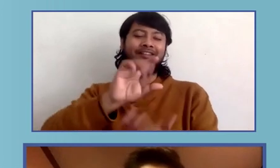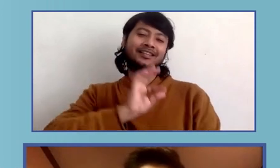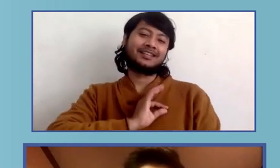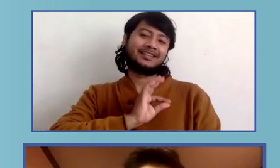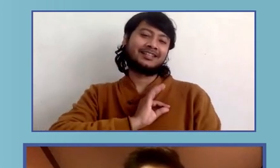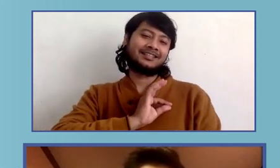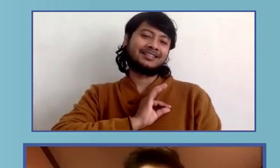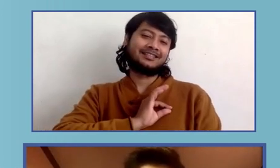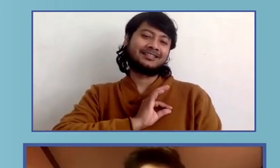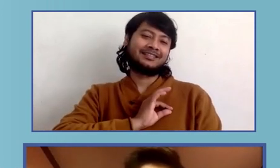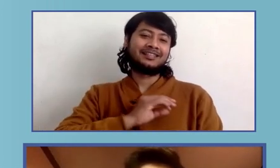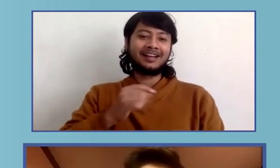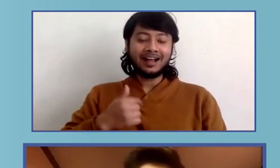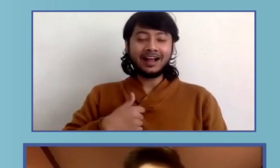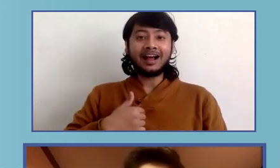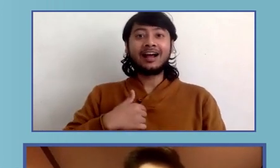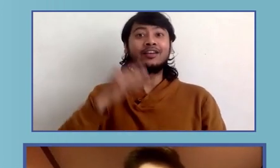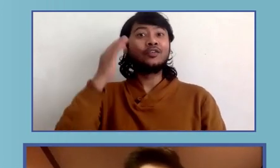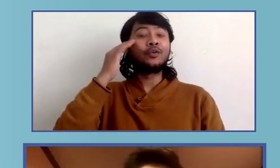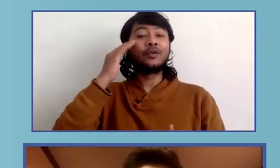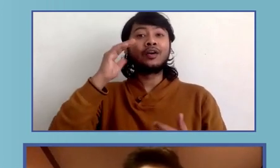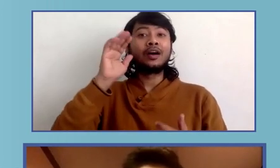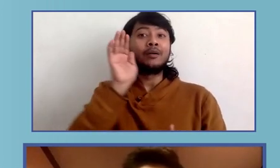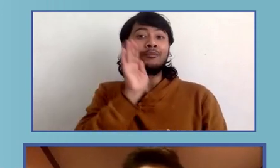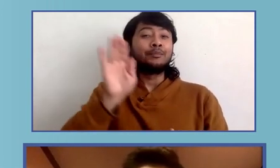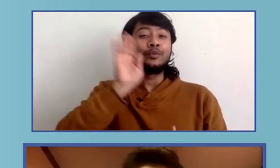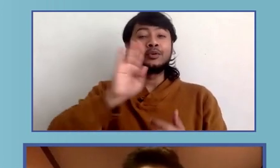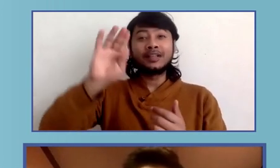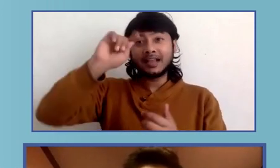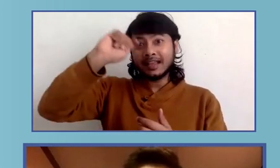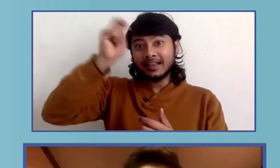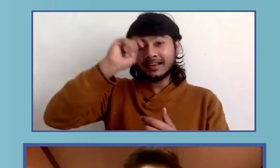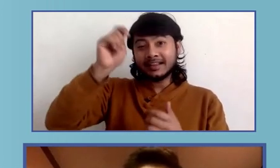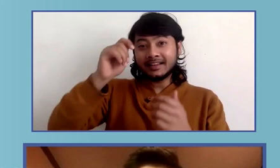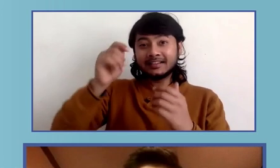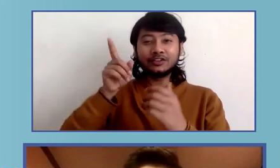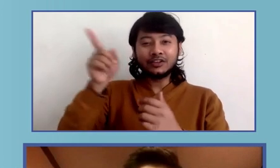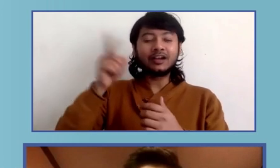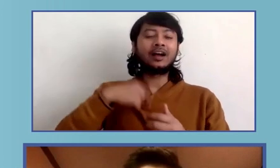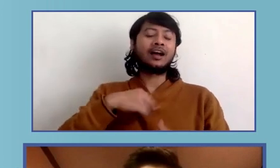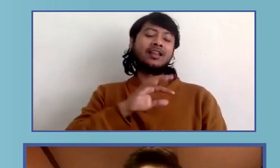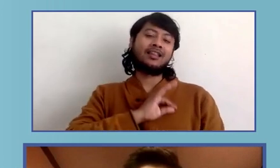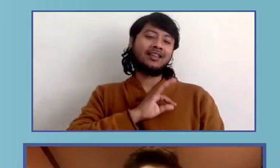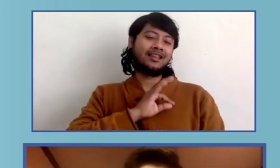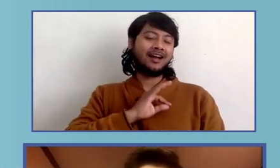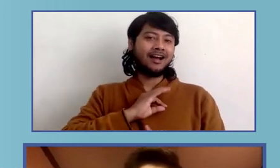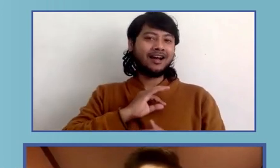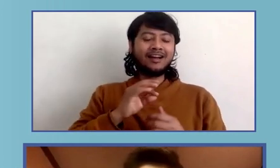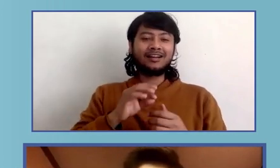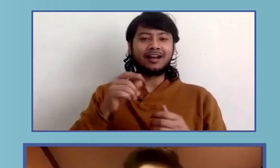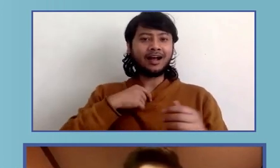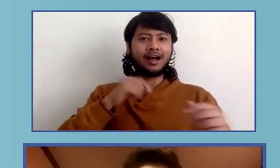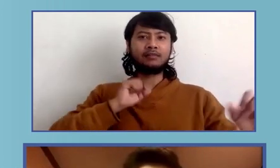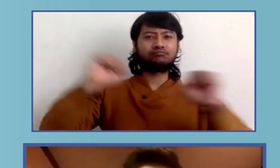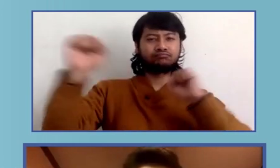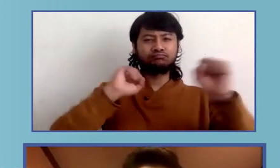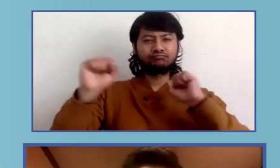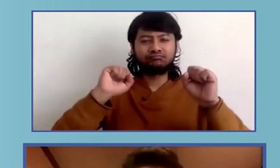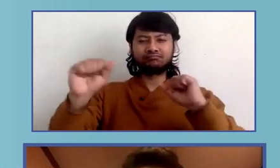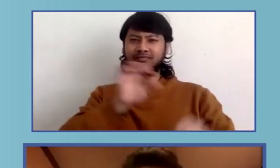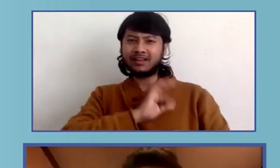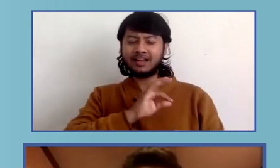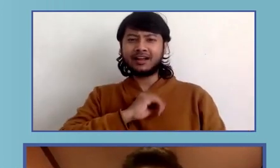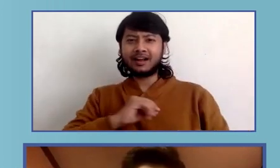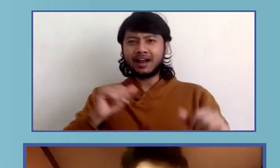I know so much about English music. I love fitness. I like to mimic.